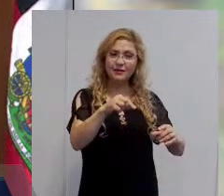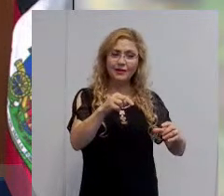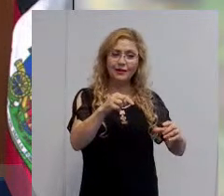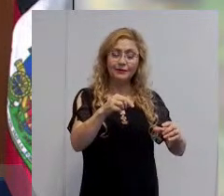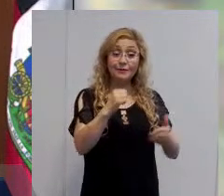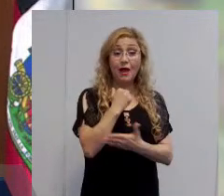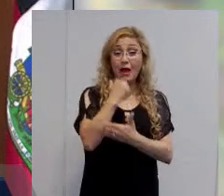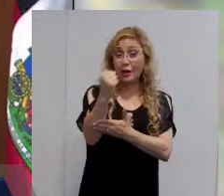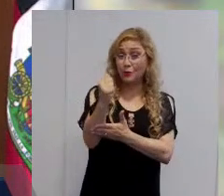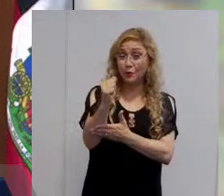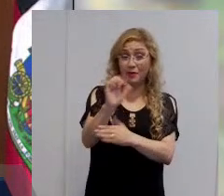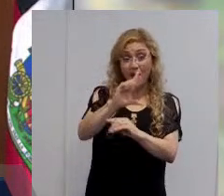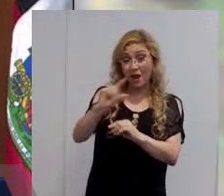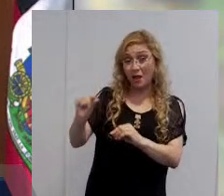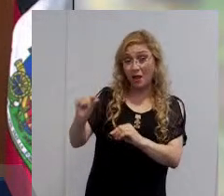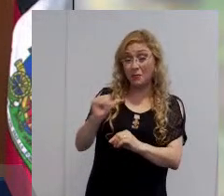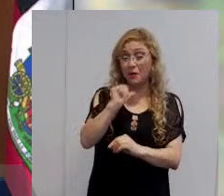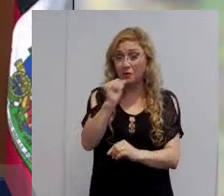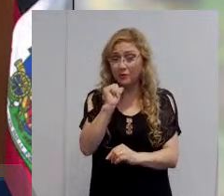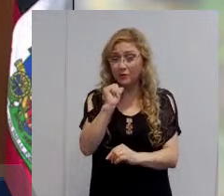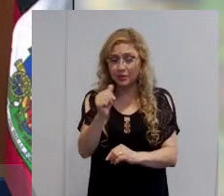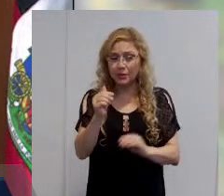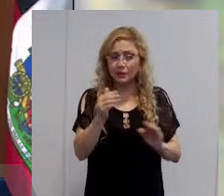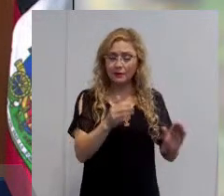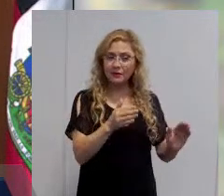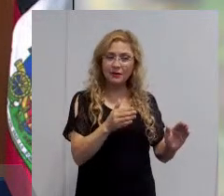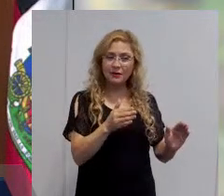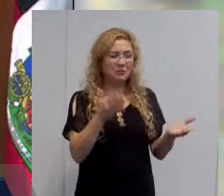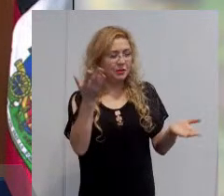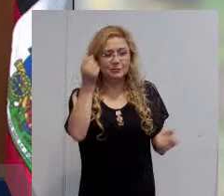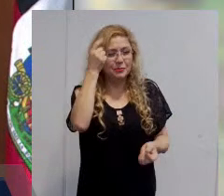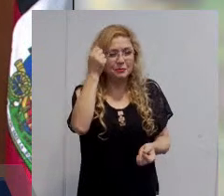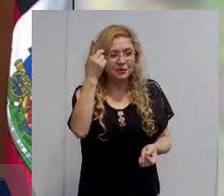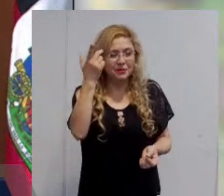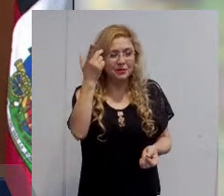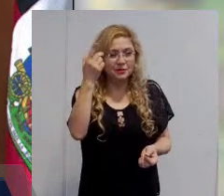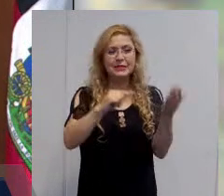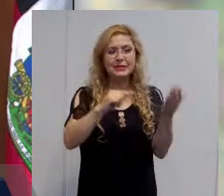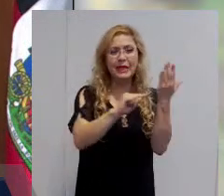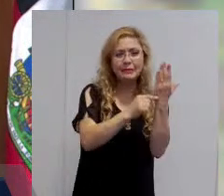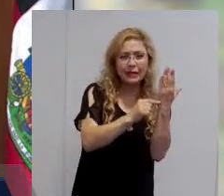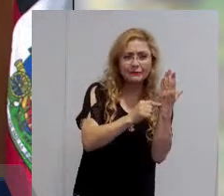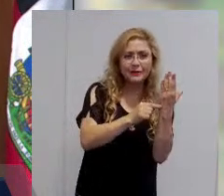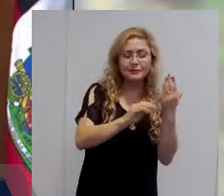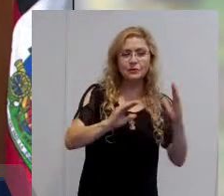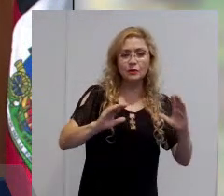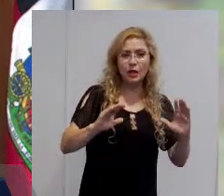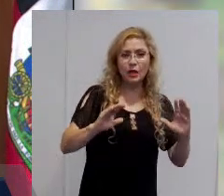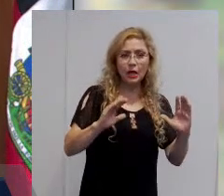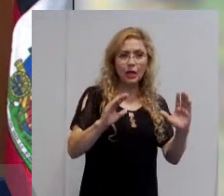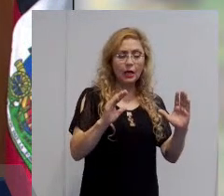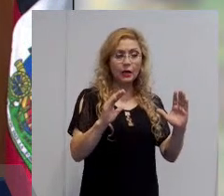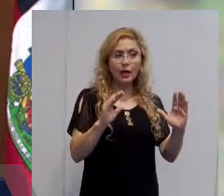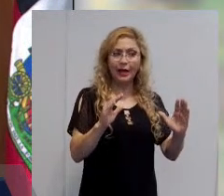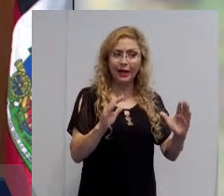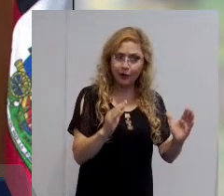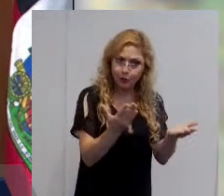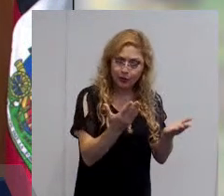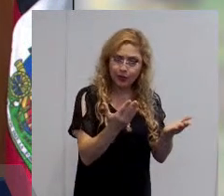poverty will not be solved with a single piece of equipment, but we do know